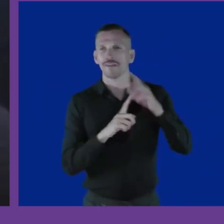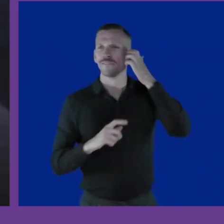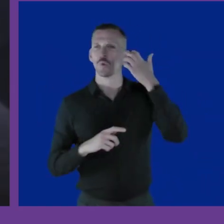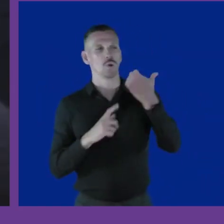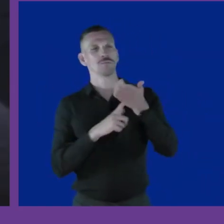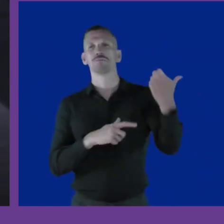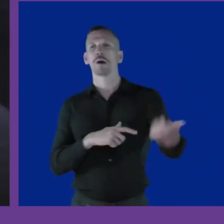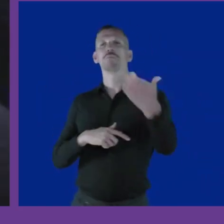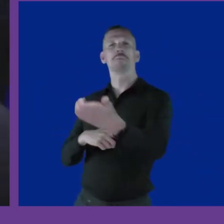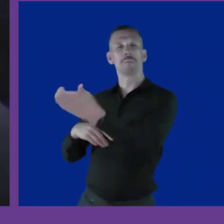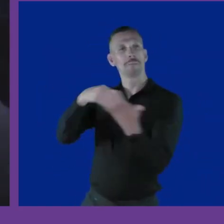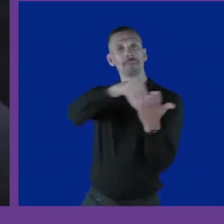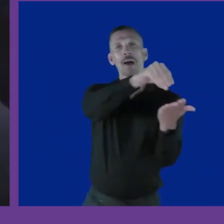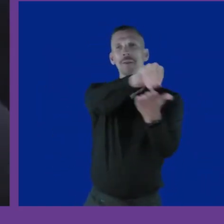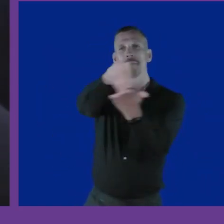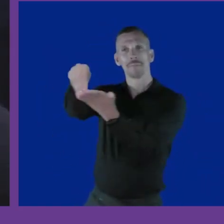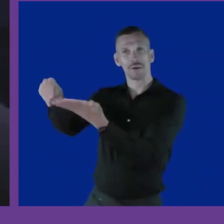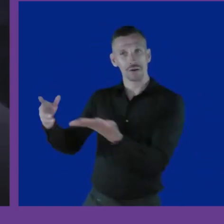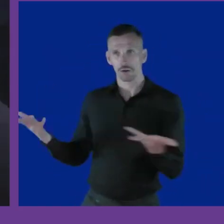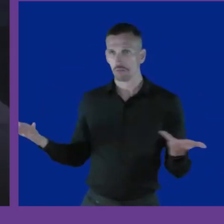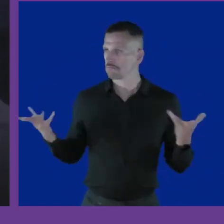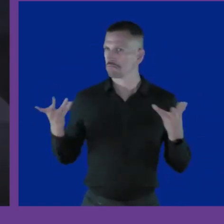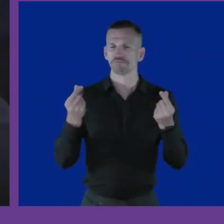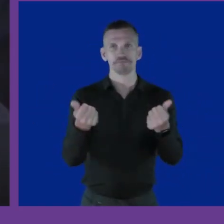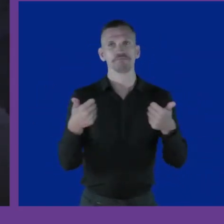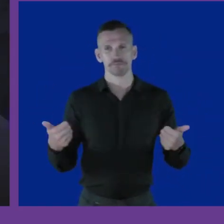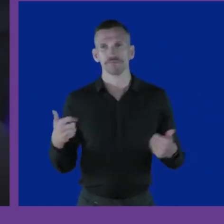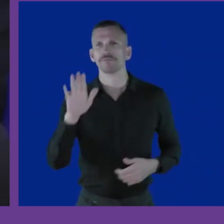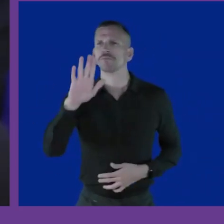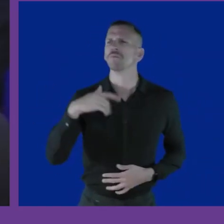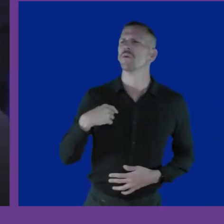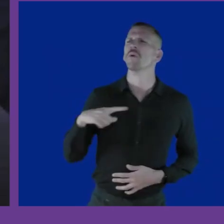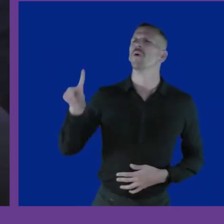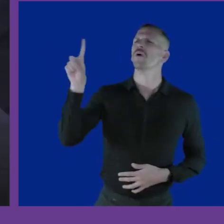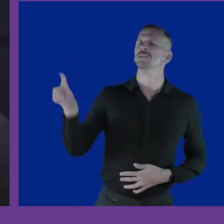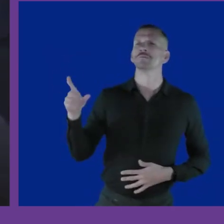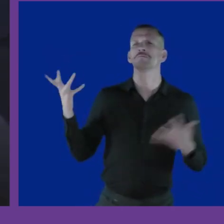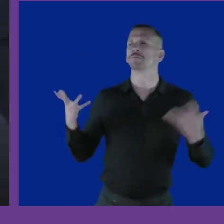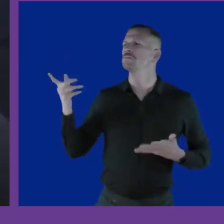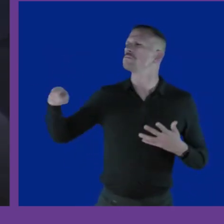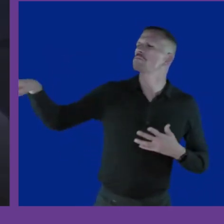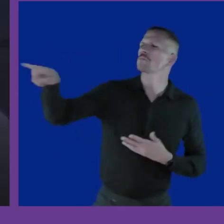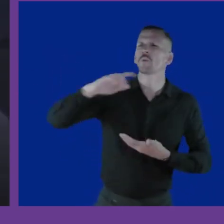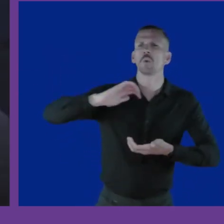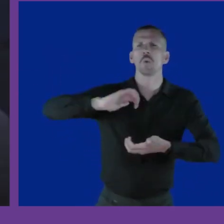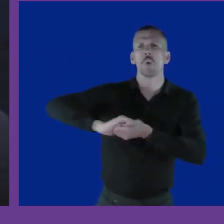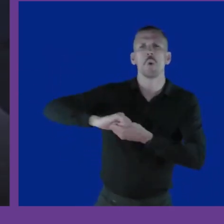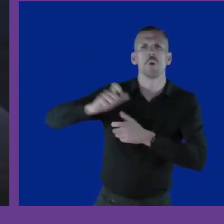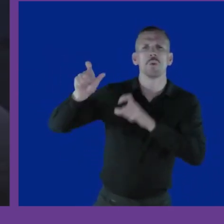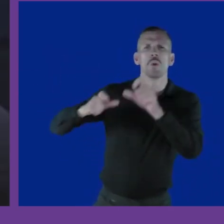pay. Would it be possible, I wonder, and maybe even the colleague from the terminals organization can